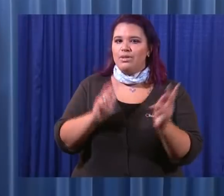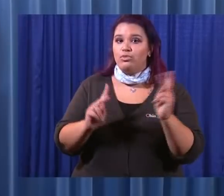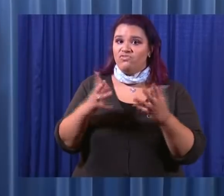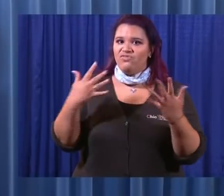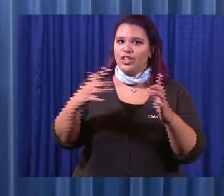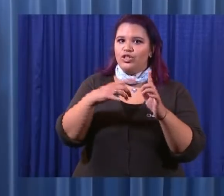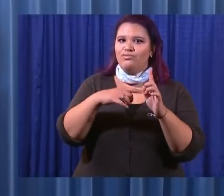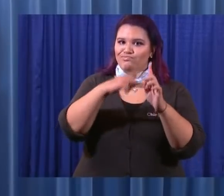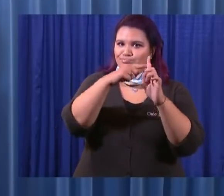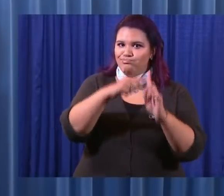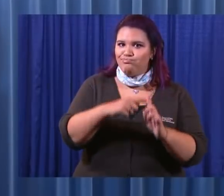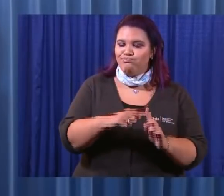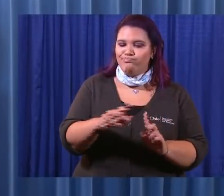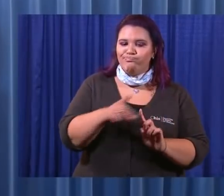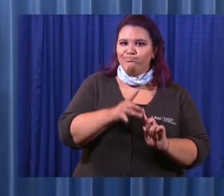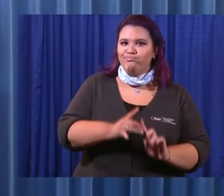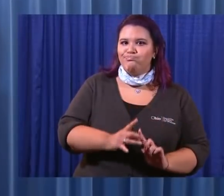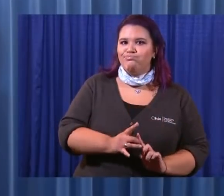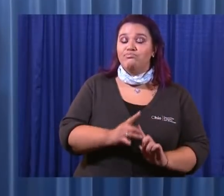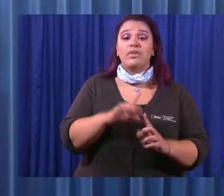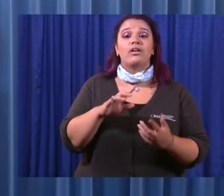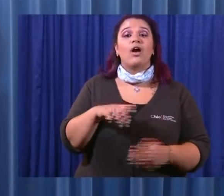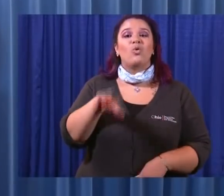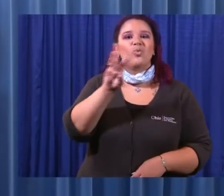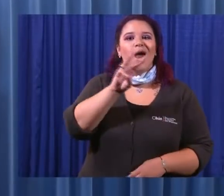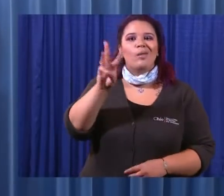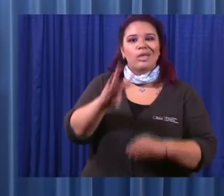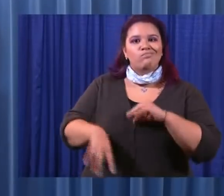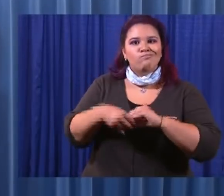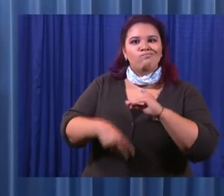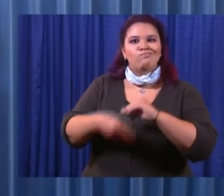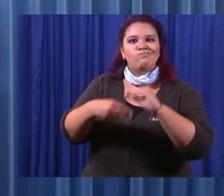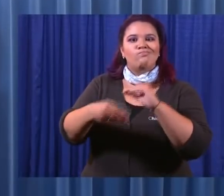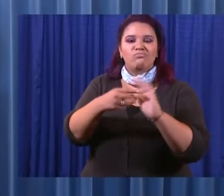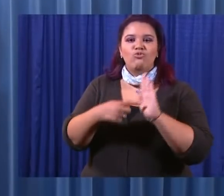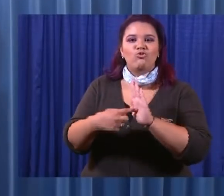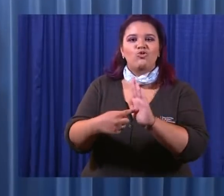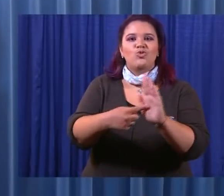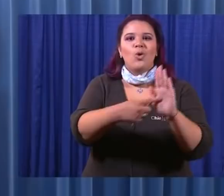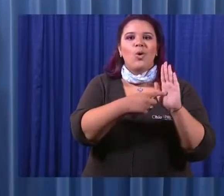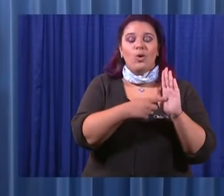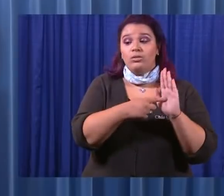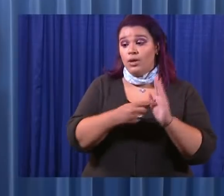to talk about and give a clearer picture about the higher number of tests?